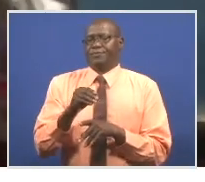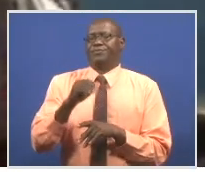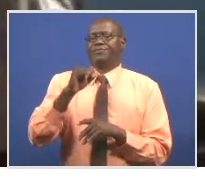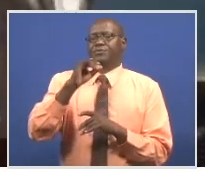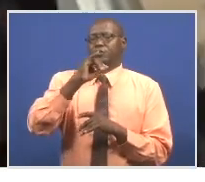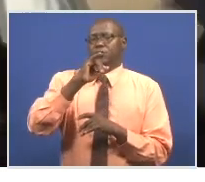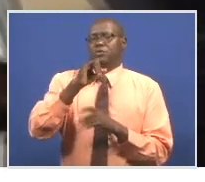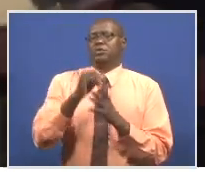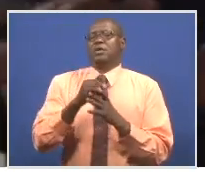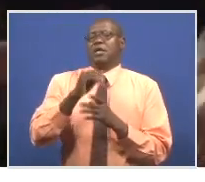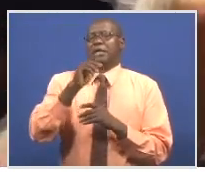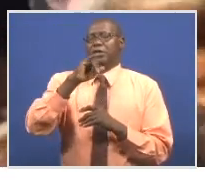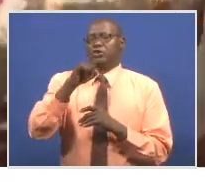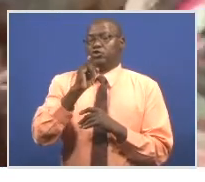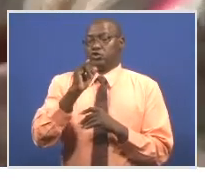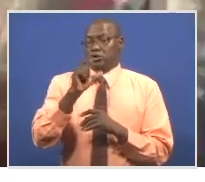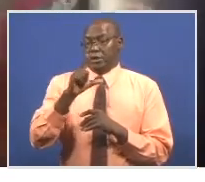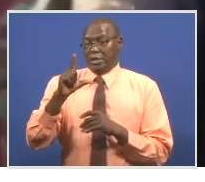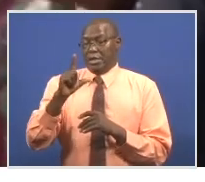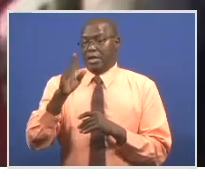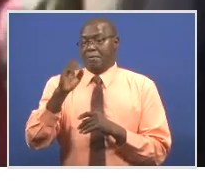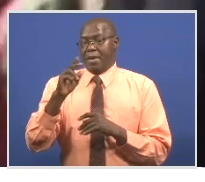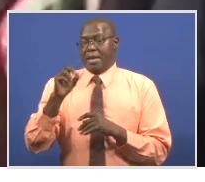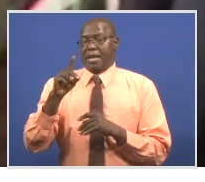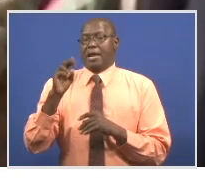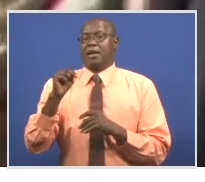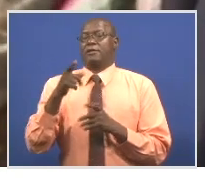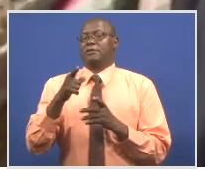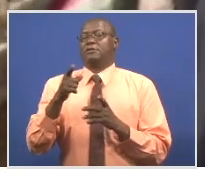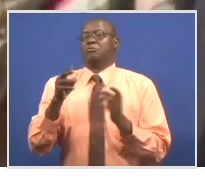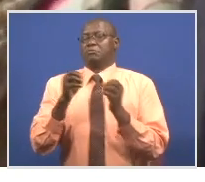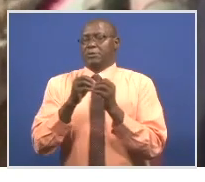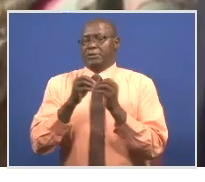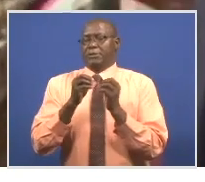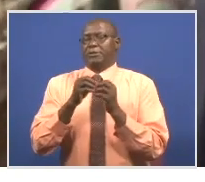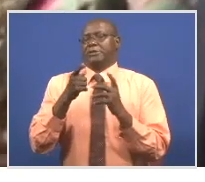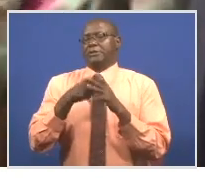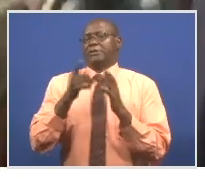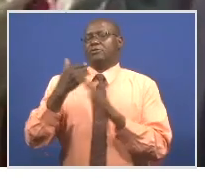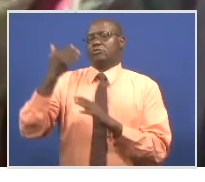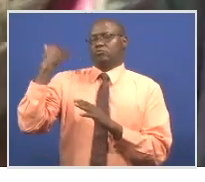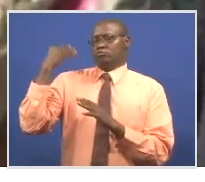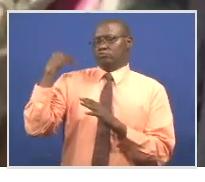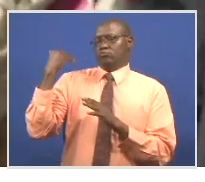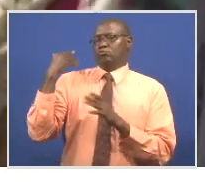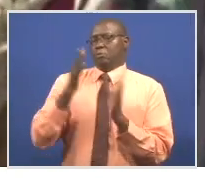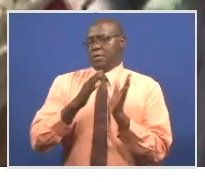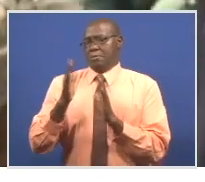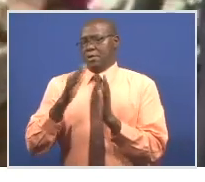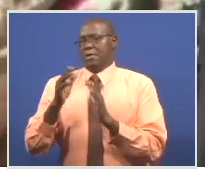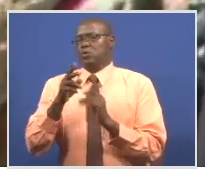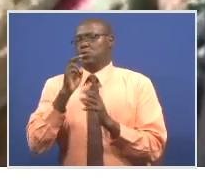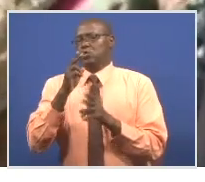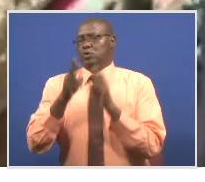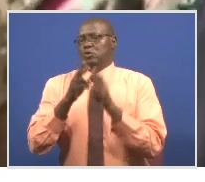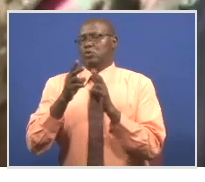is a continuation of the Conference of American and African Leaders held in December 2022, where U.S. President